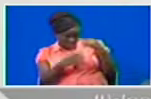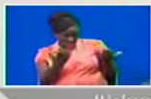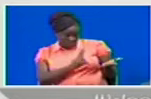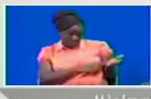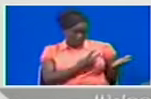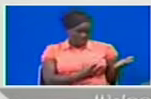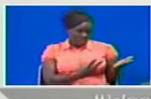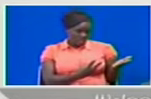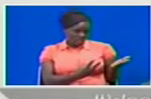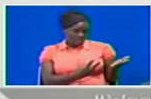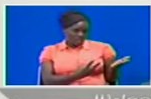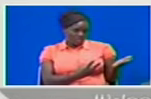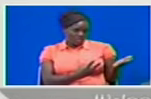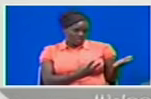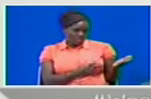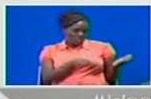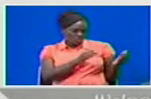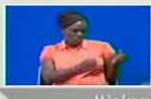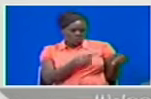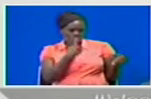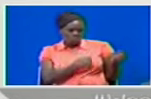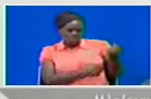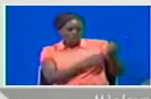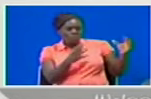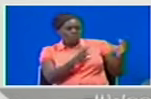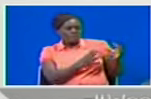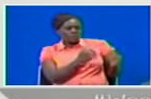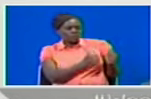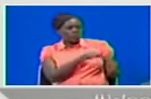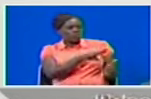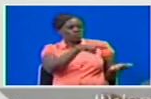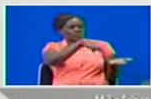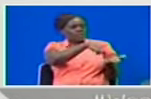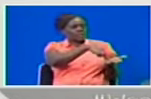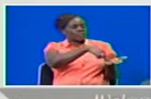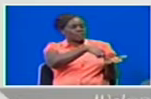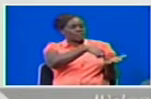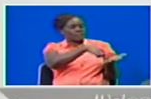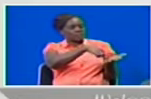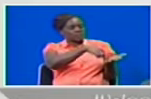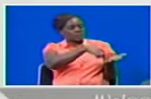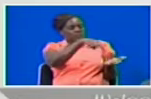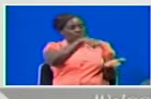Mm-hmm. Who is backing you up? Which party are you running on and why?